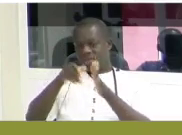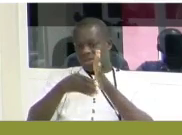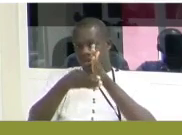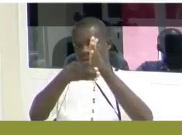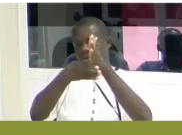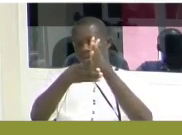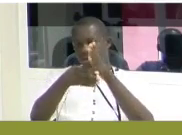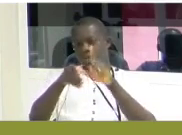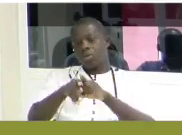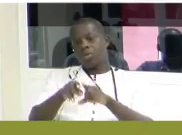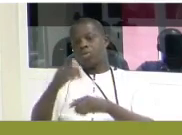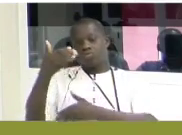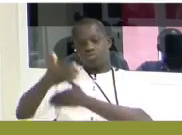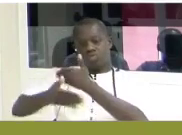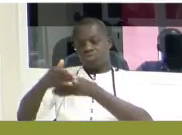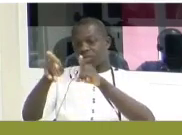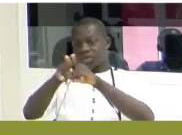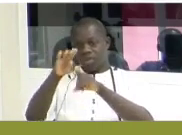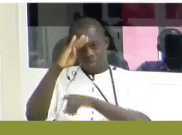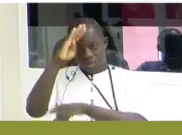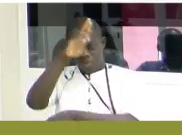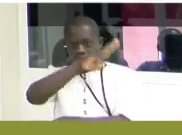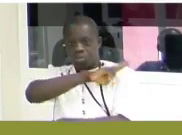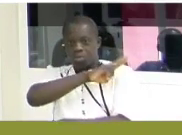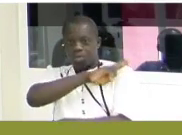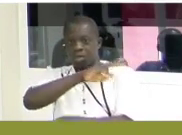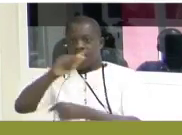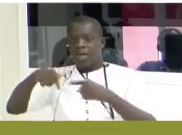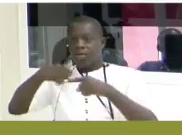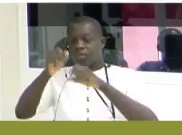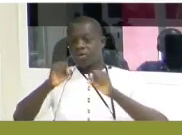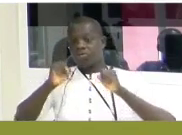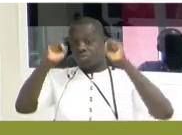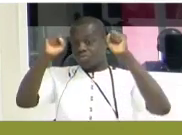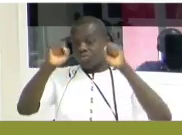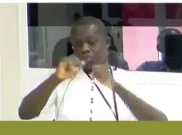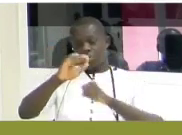So after the procession, they were not happy that Observer took part.